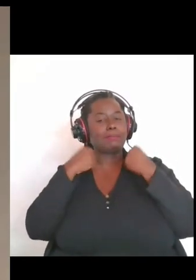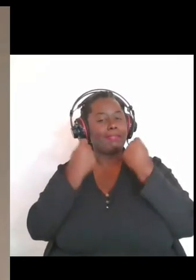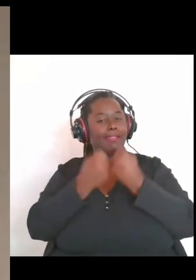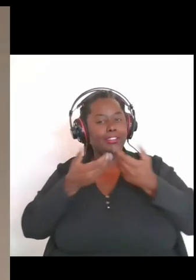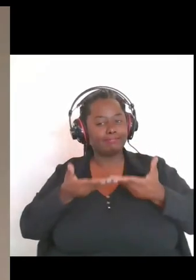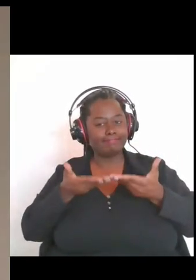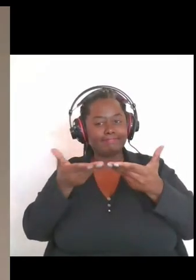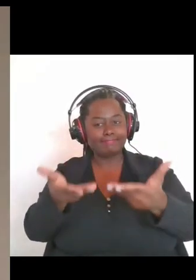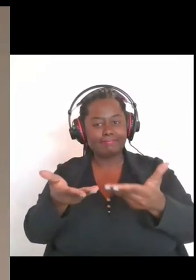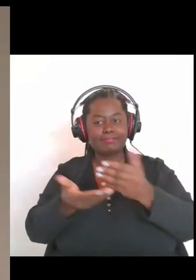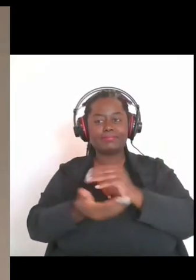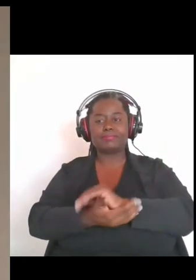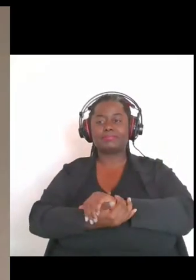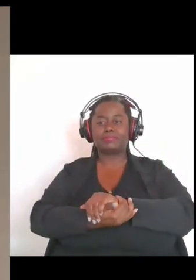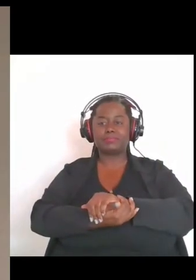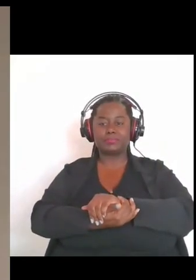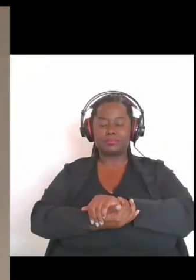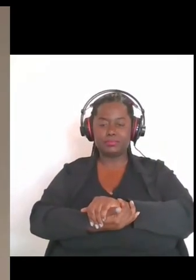foreign